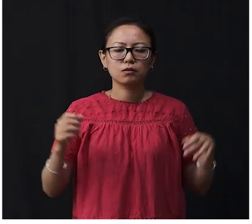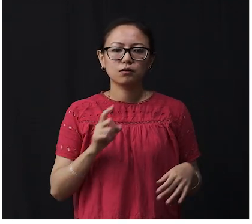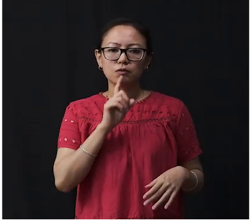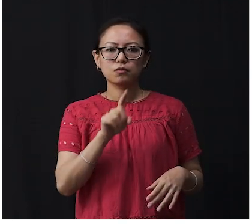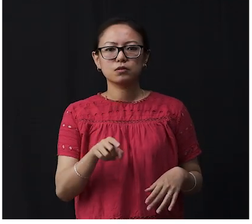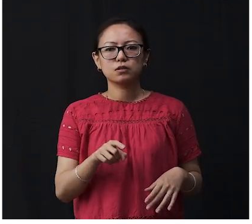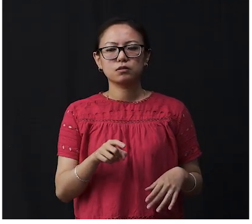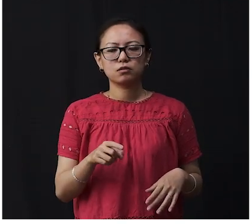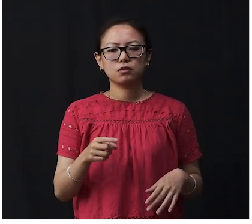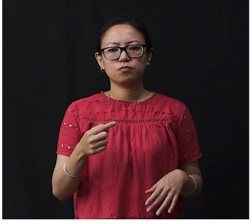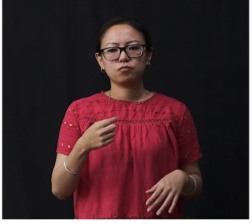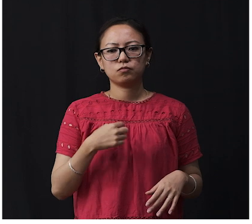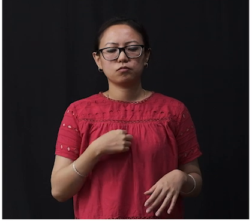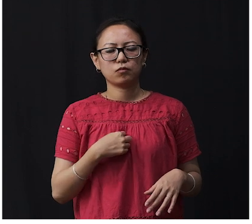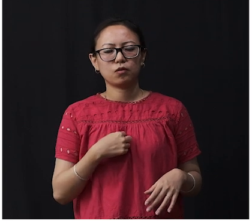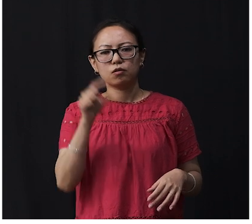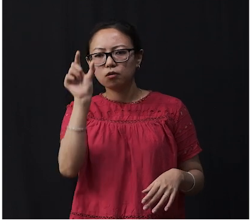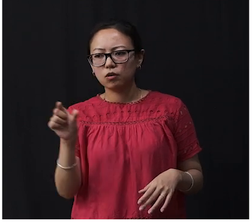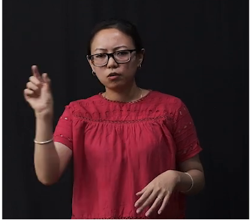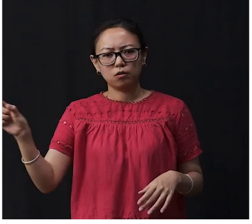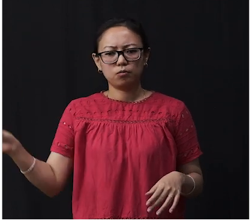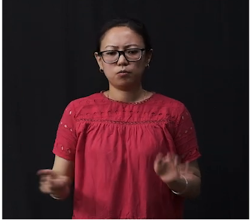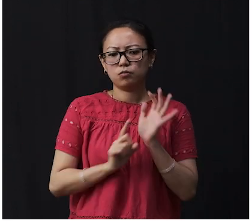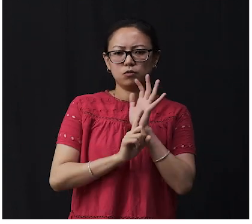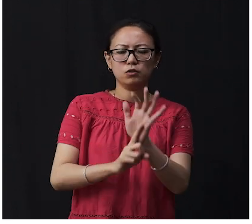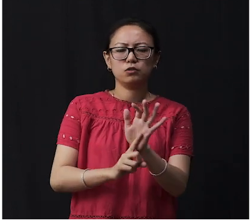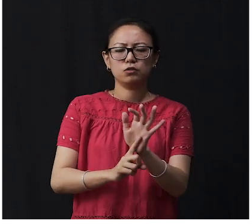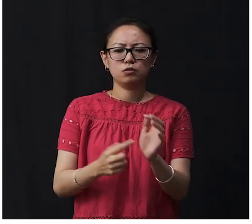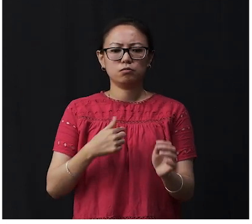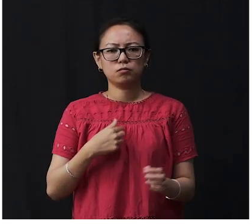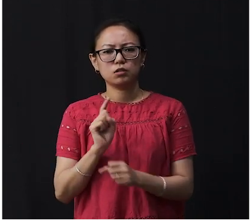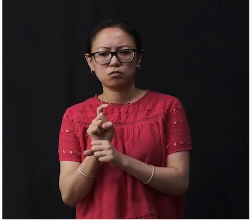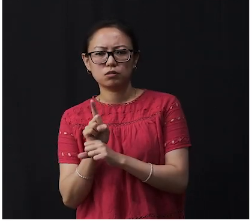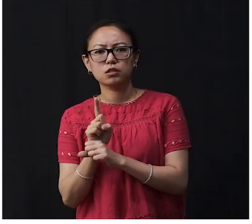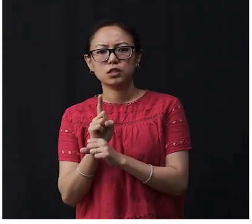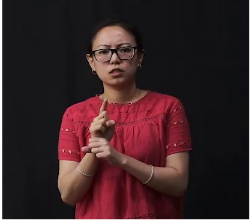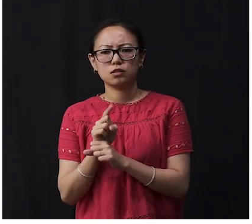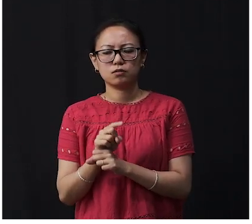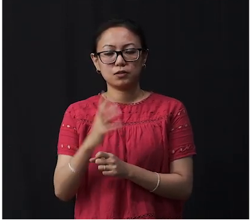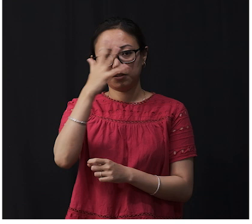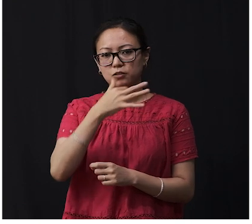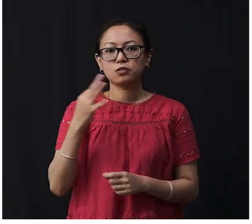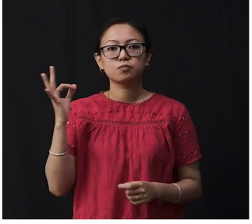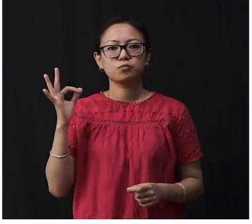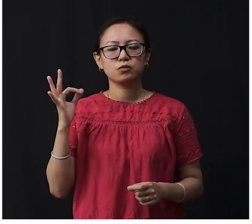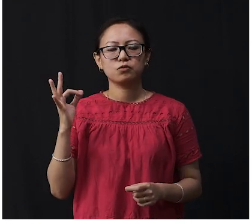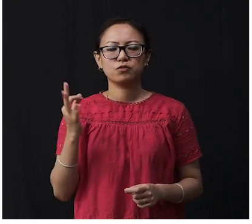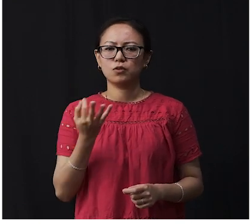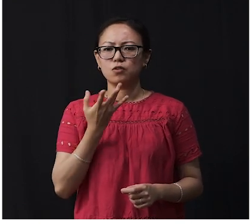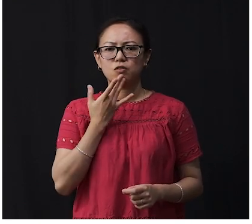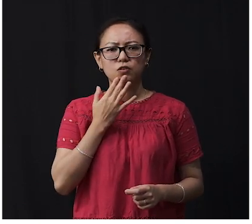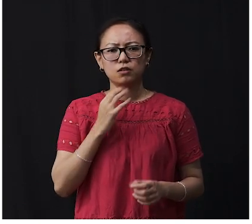beautiful and colorful feathers. I have a beautiful and colorful tails. So I will show them, I